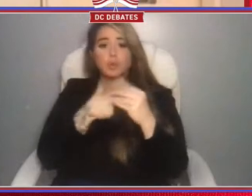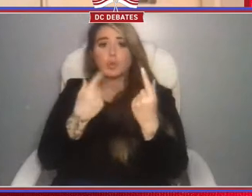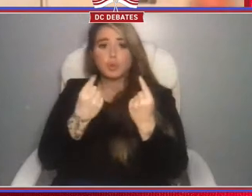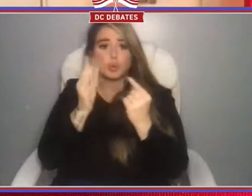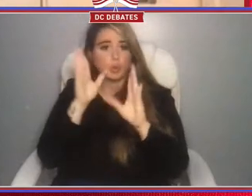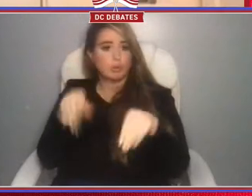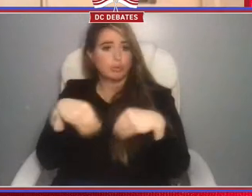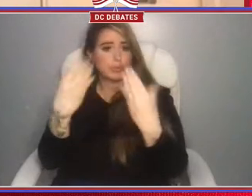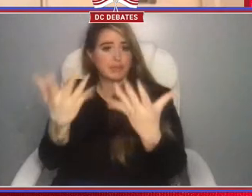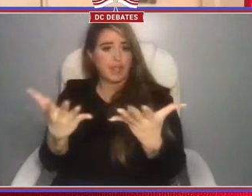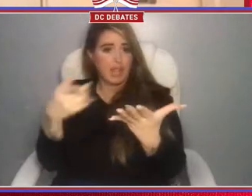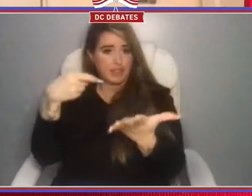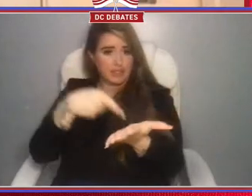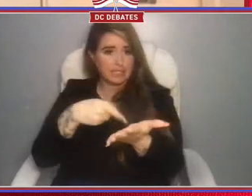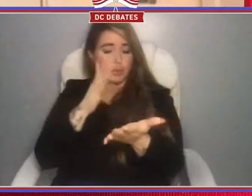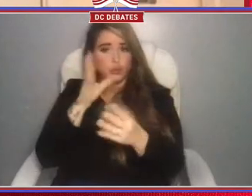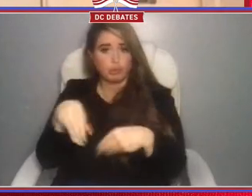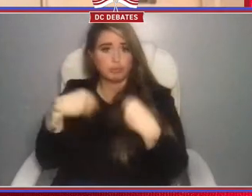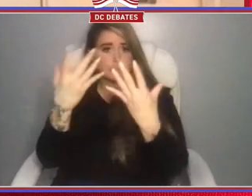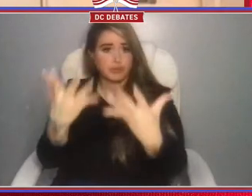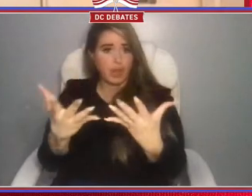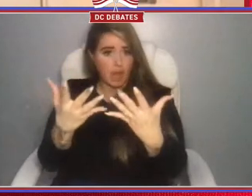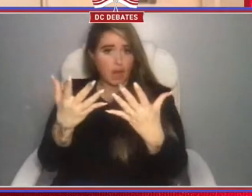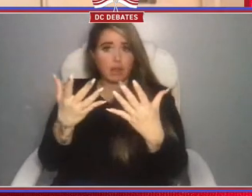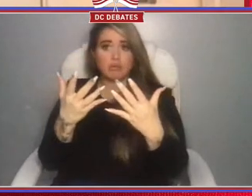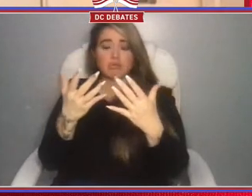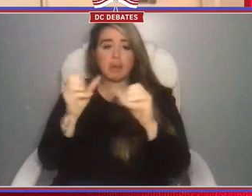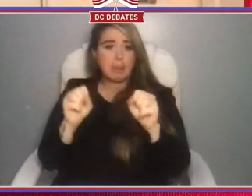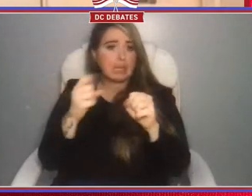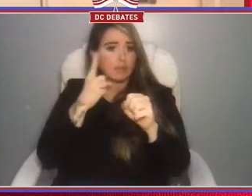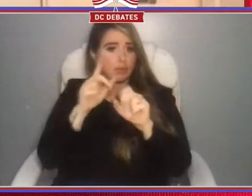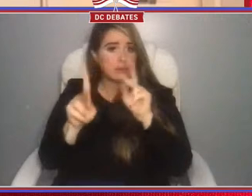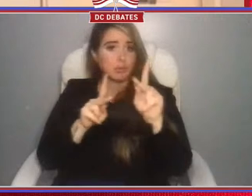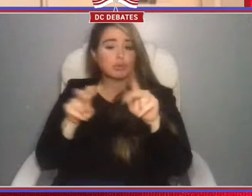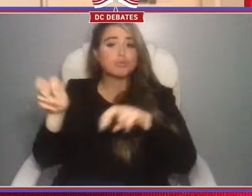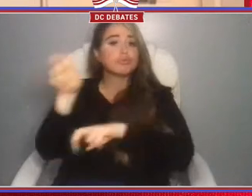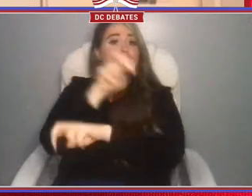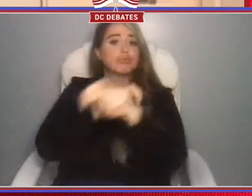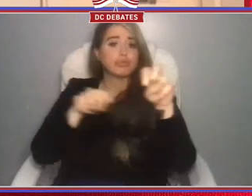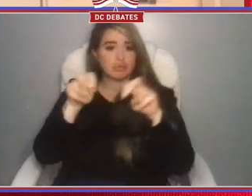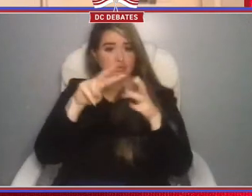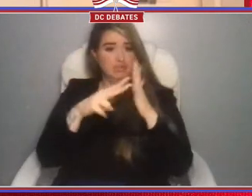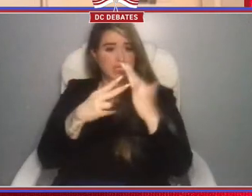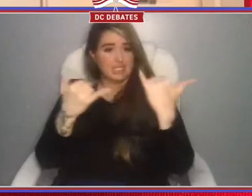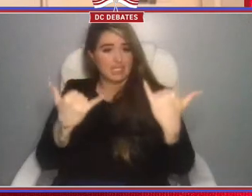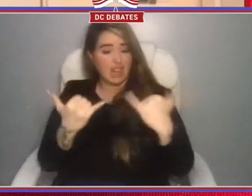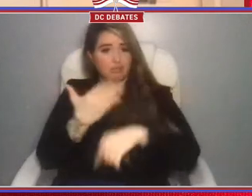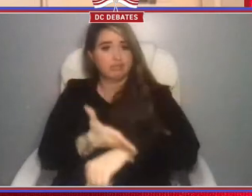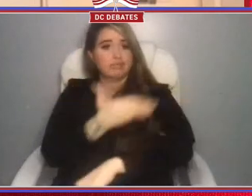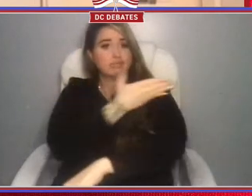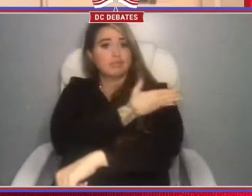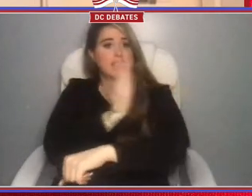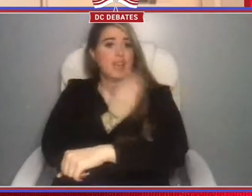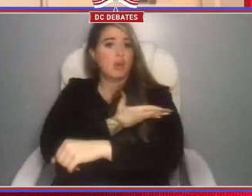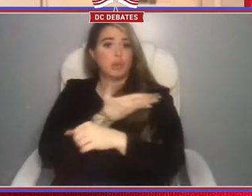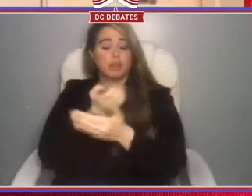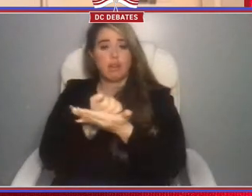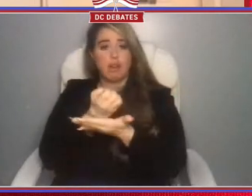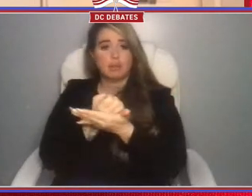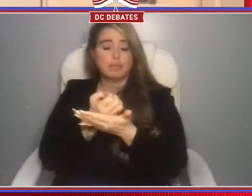of people transversing freely is to actually embolden our city's economy. And I will do that.